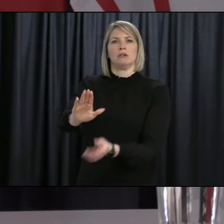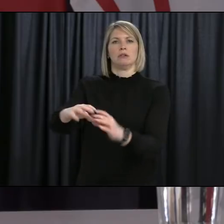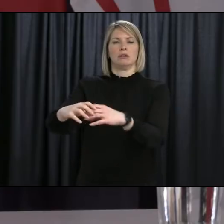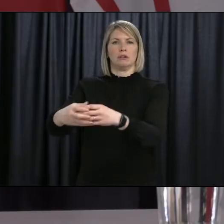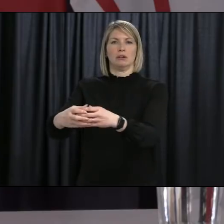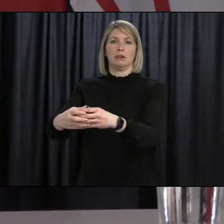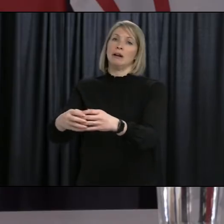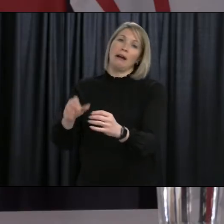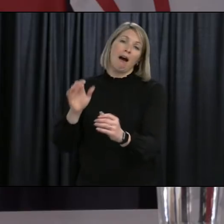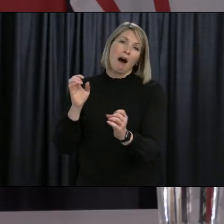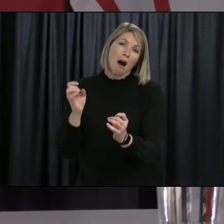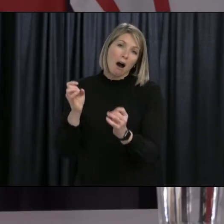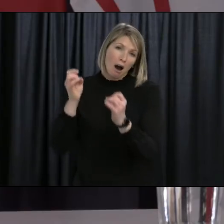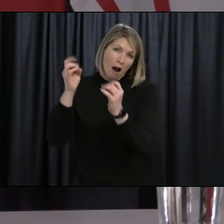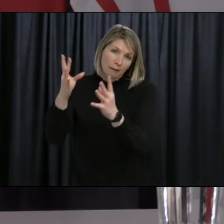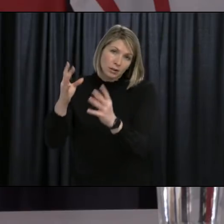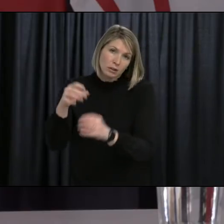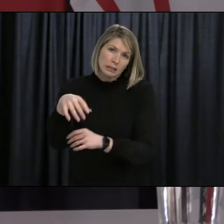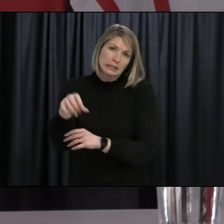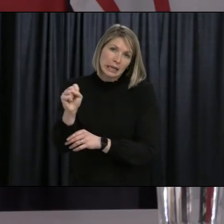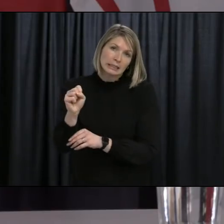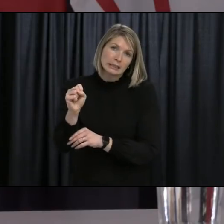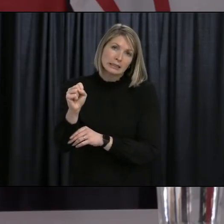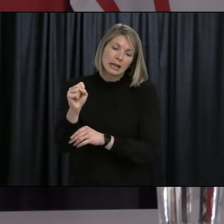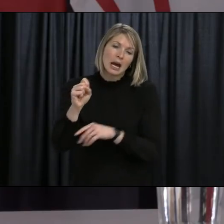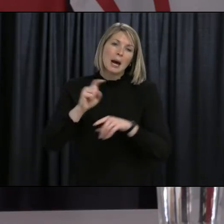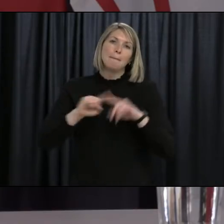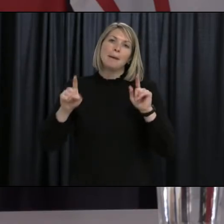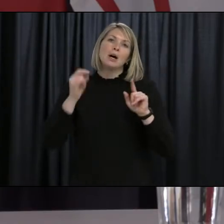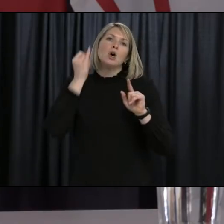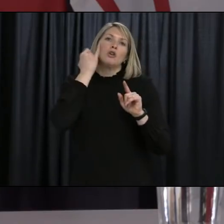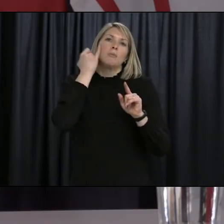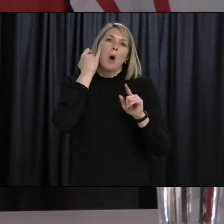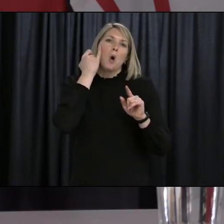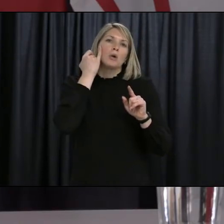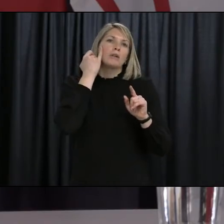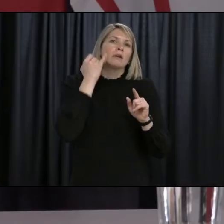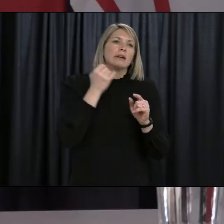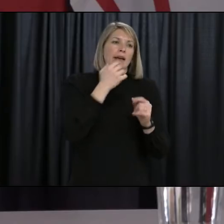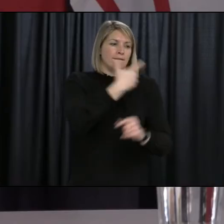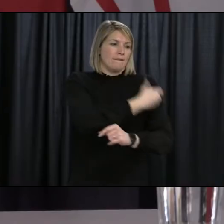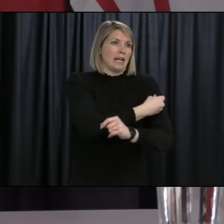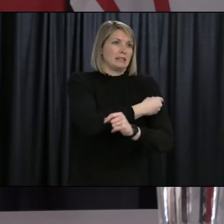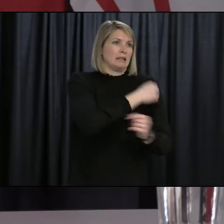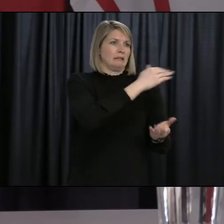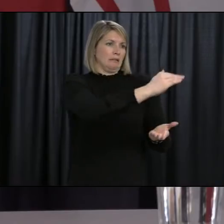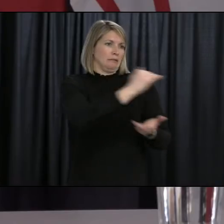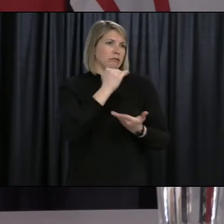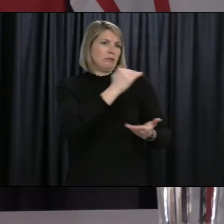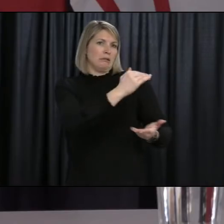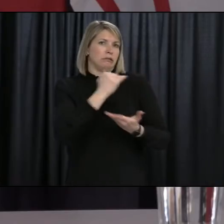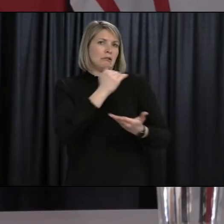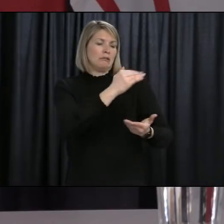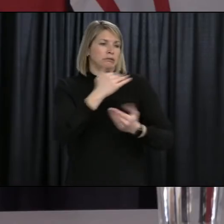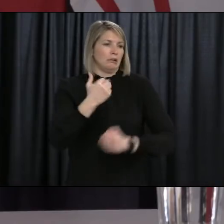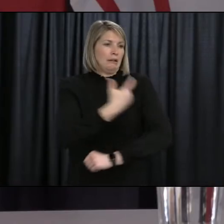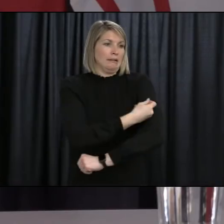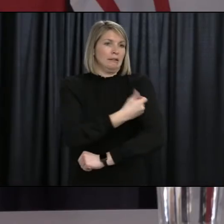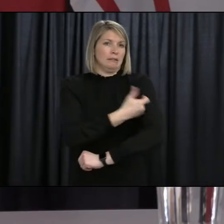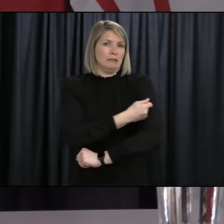June, we wouldn't have reached herd immunity by June. That's not what anyone has ever